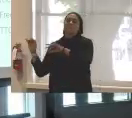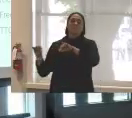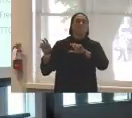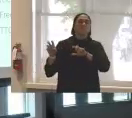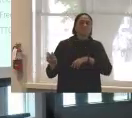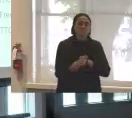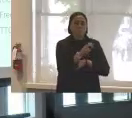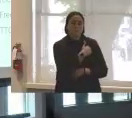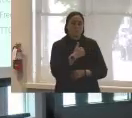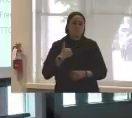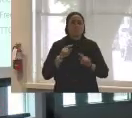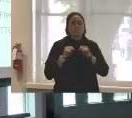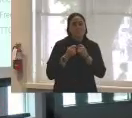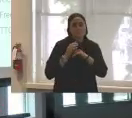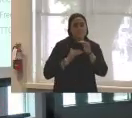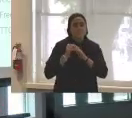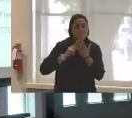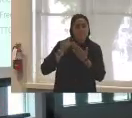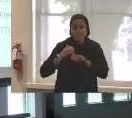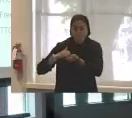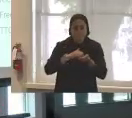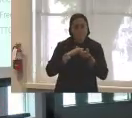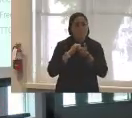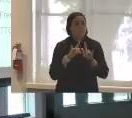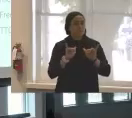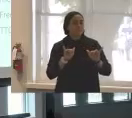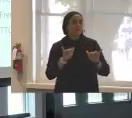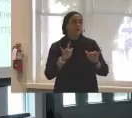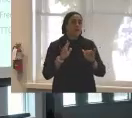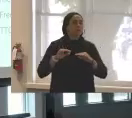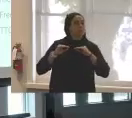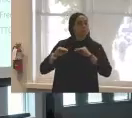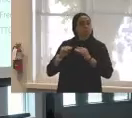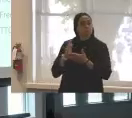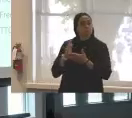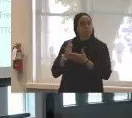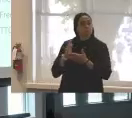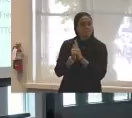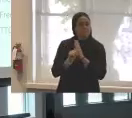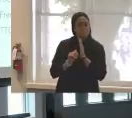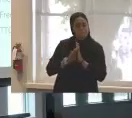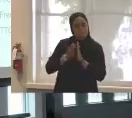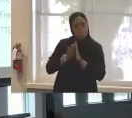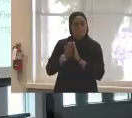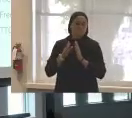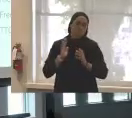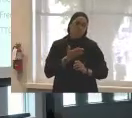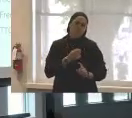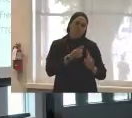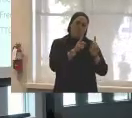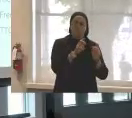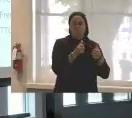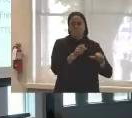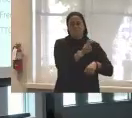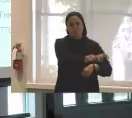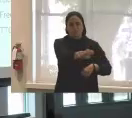of team building projects, which was very exciting, but also did kind of impart some skills building through our trips. In